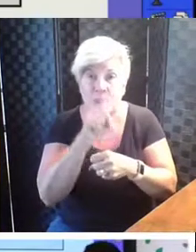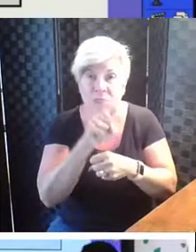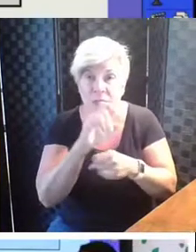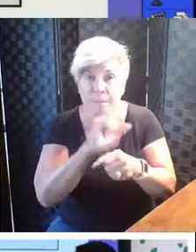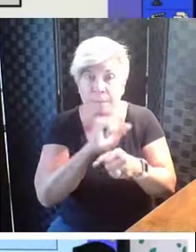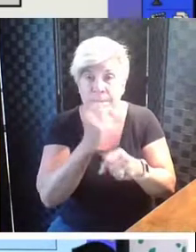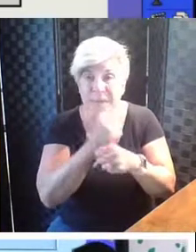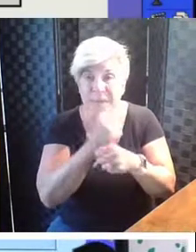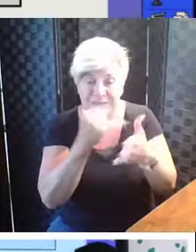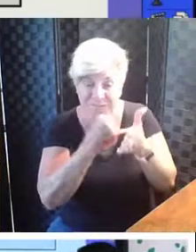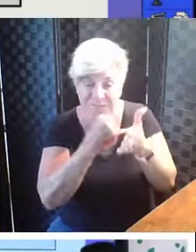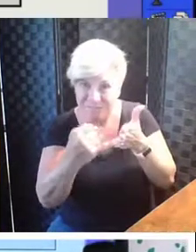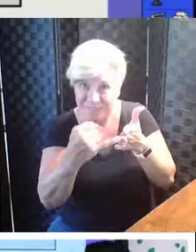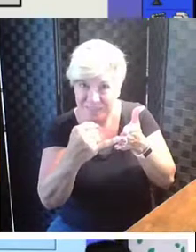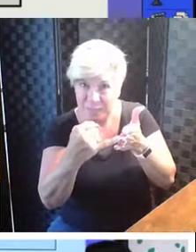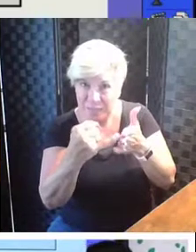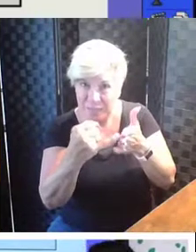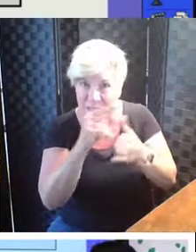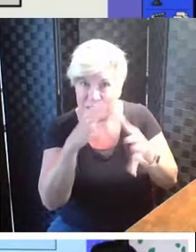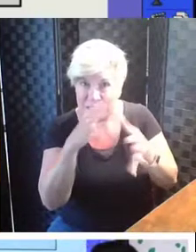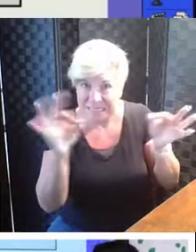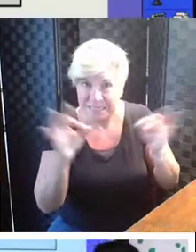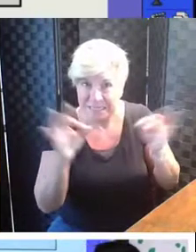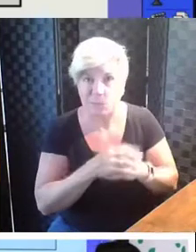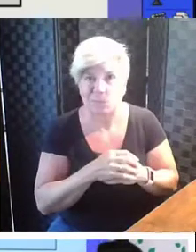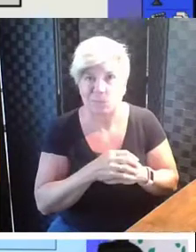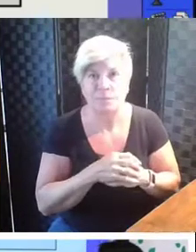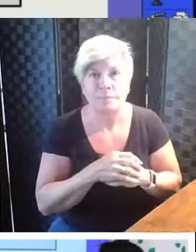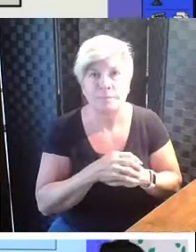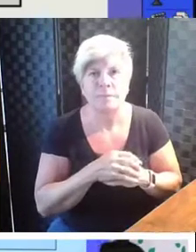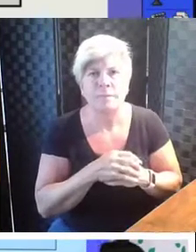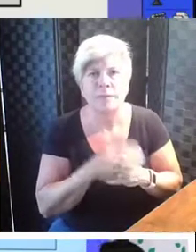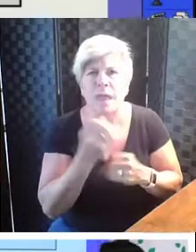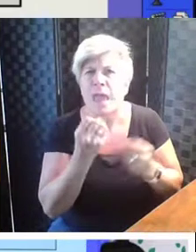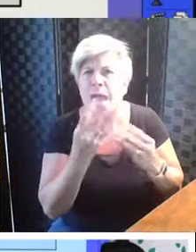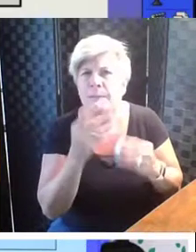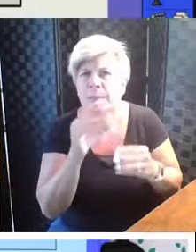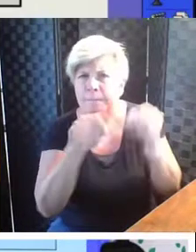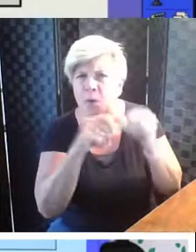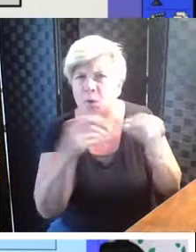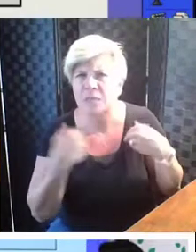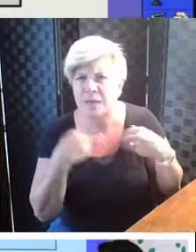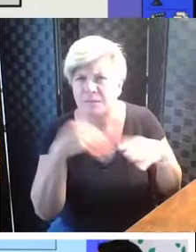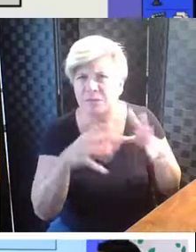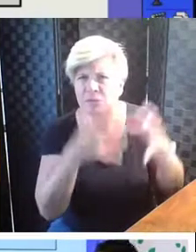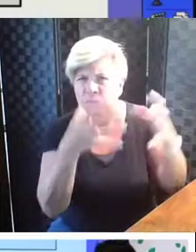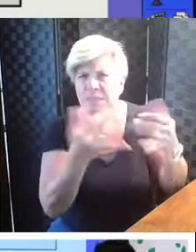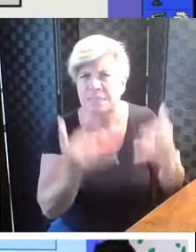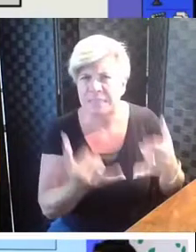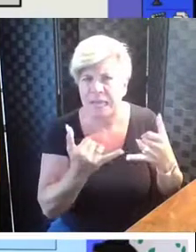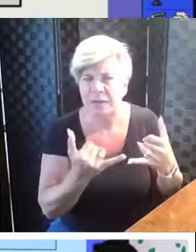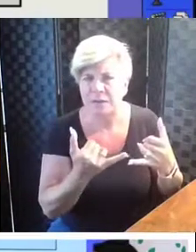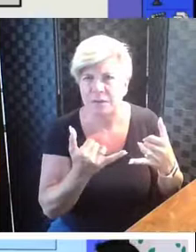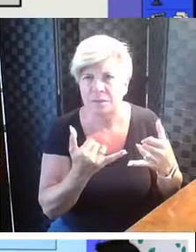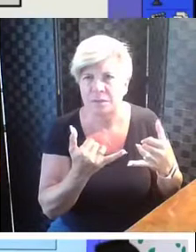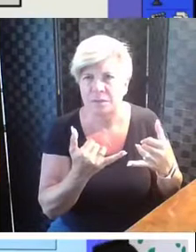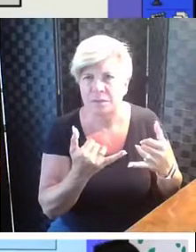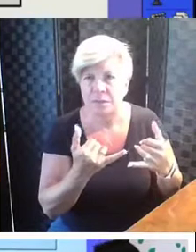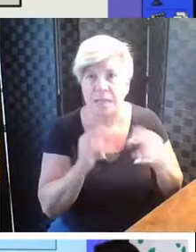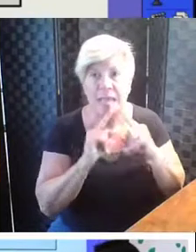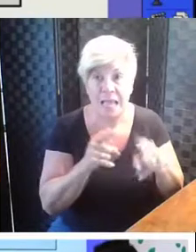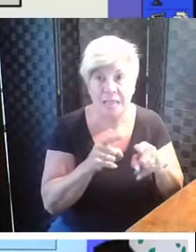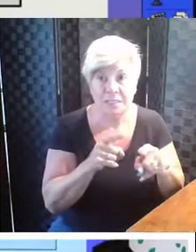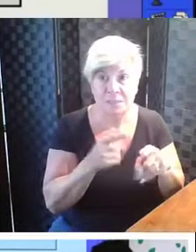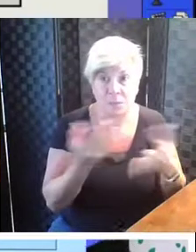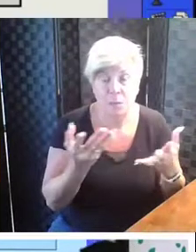us answer that question. So here our question was, how many bows does she have in her collection now? We can answer